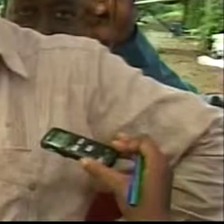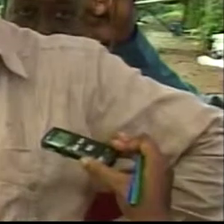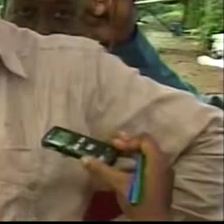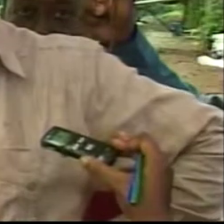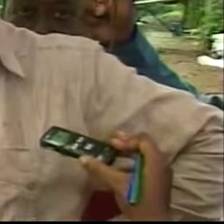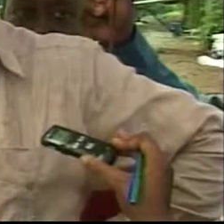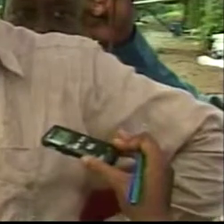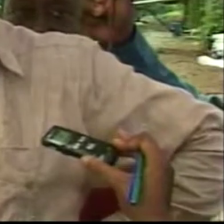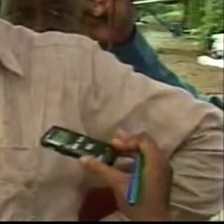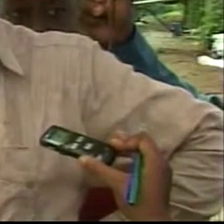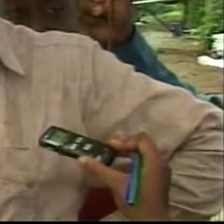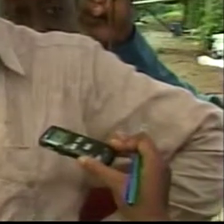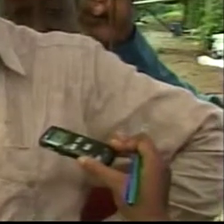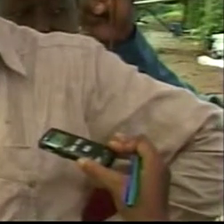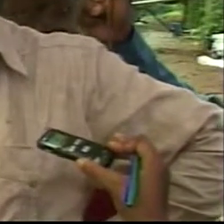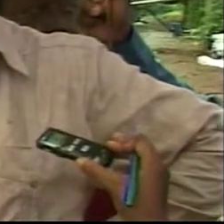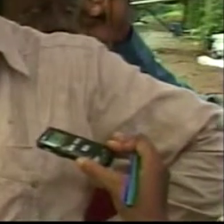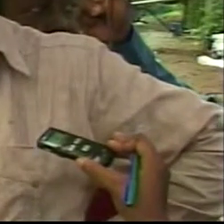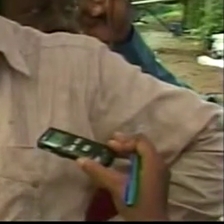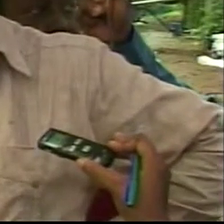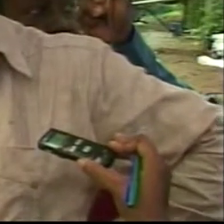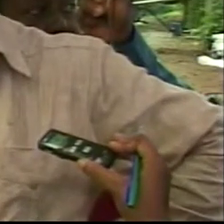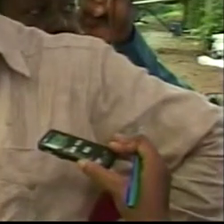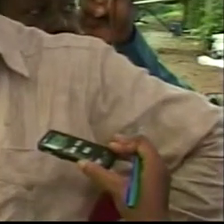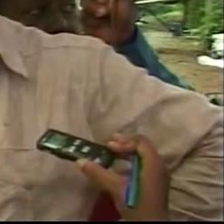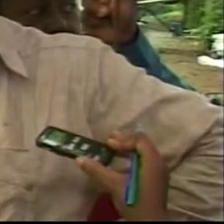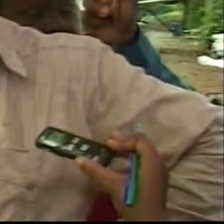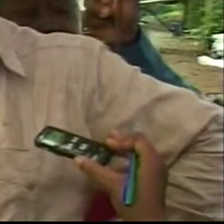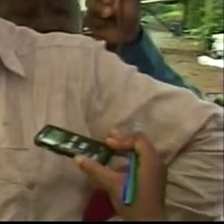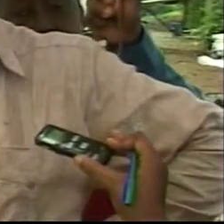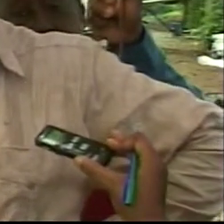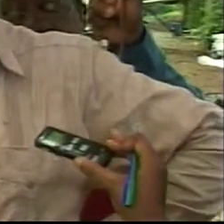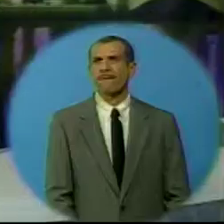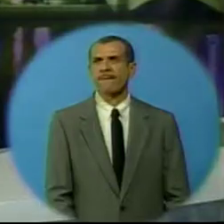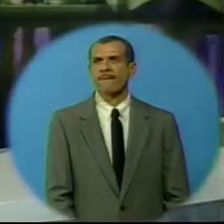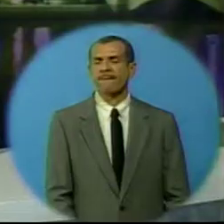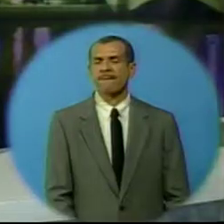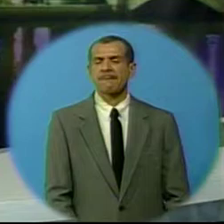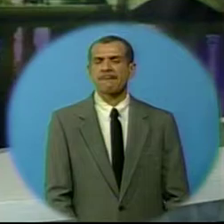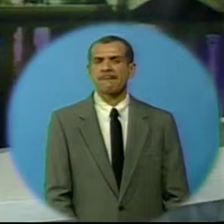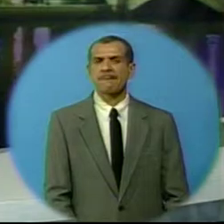these cannot be fully supported at the individual level and certainly at the state level.